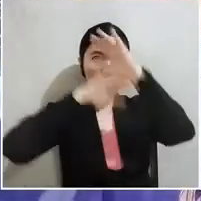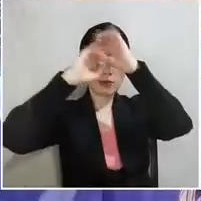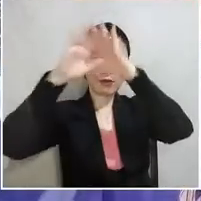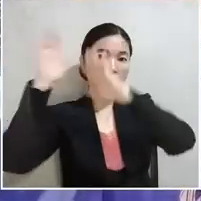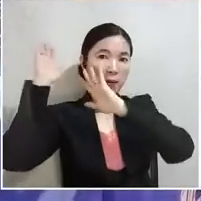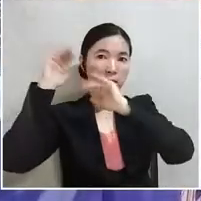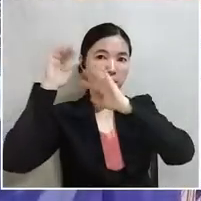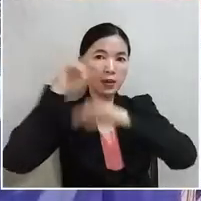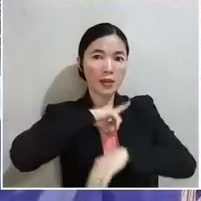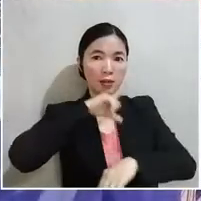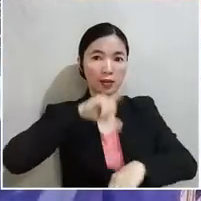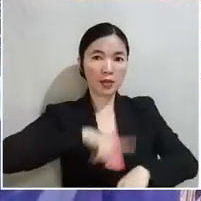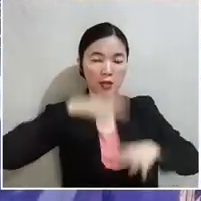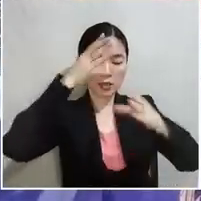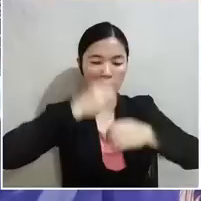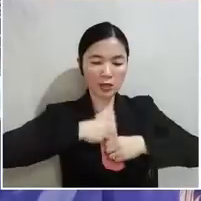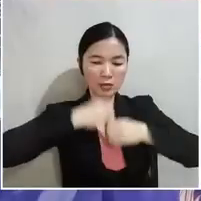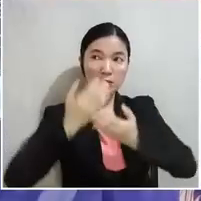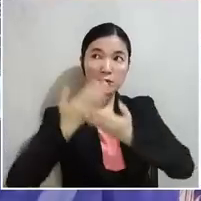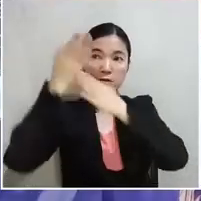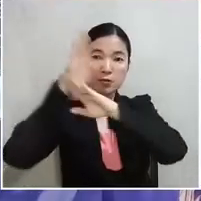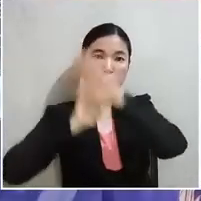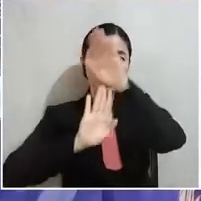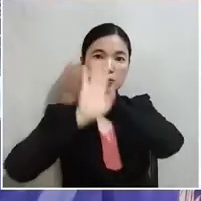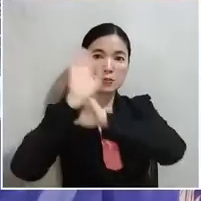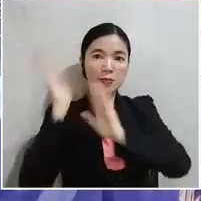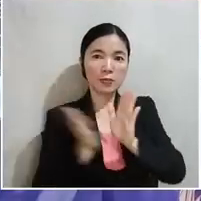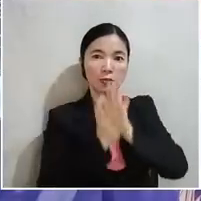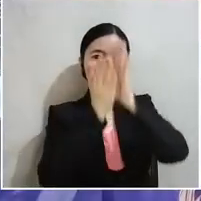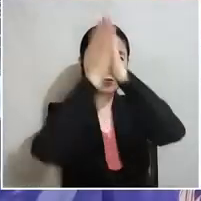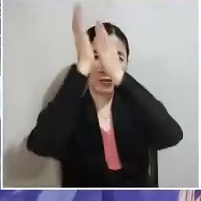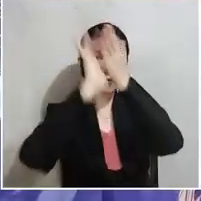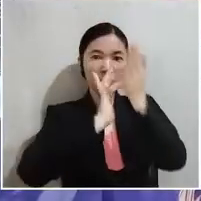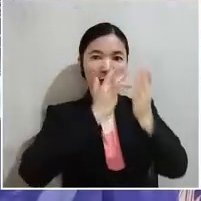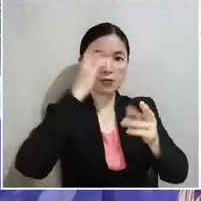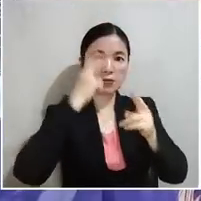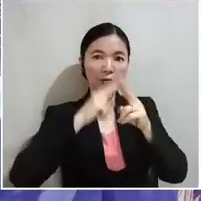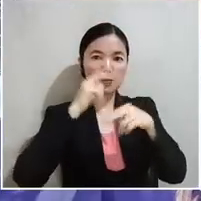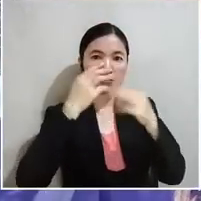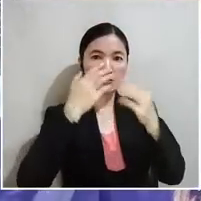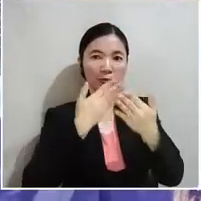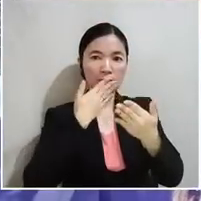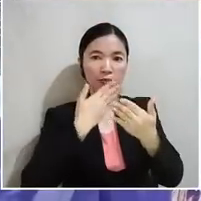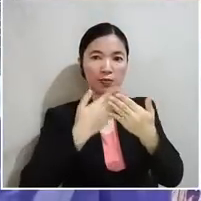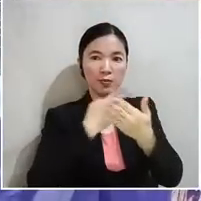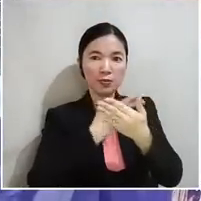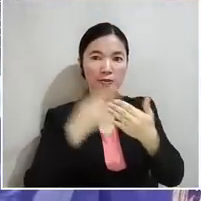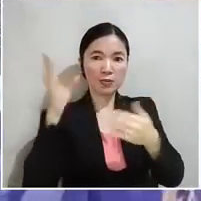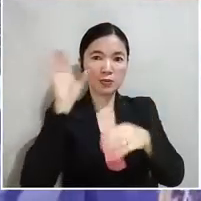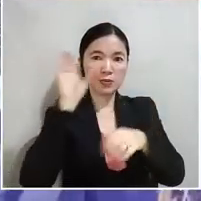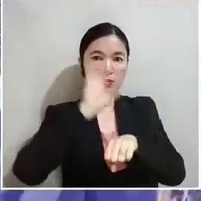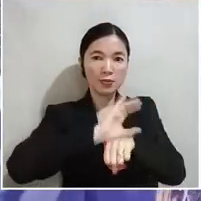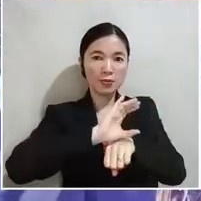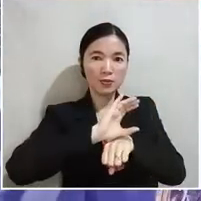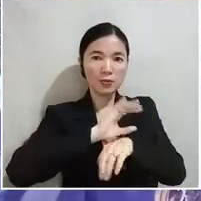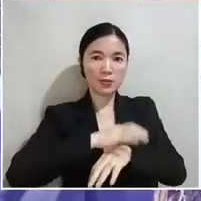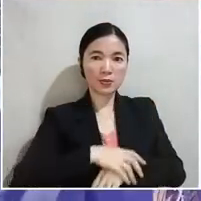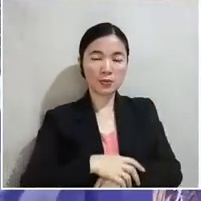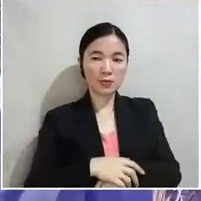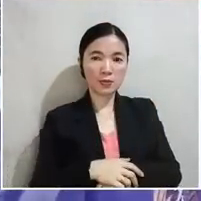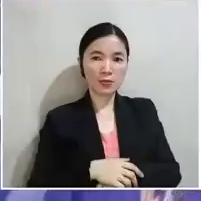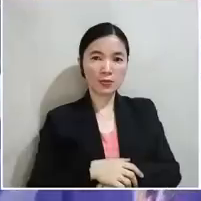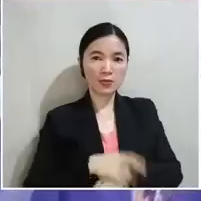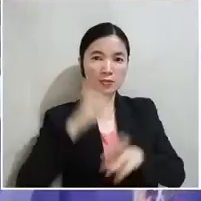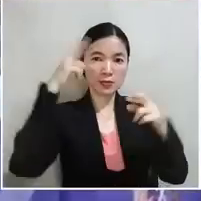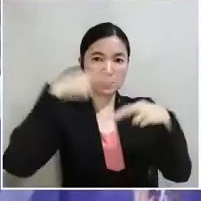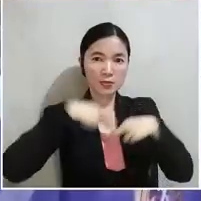accept sacrifice at your hands for the praise and glory of his name, for our good and the good of all his holy church. Receive, O